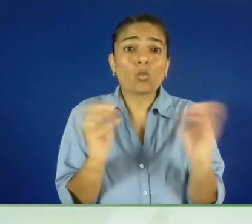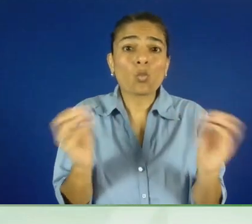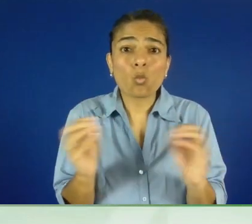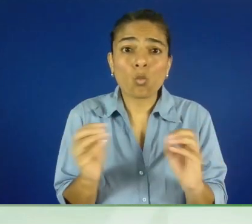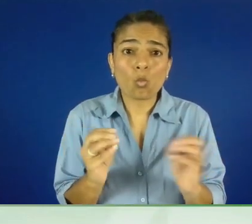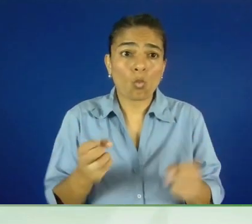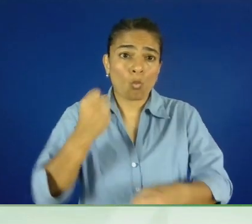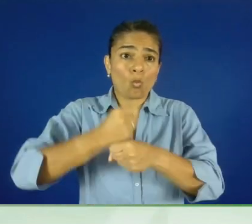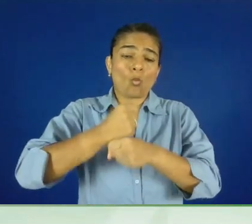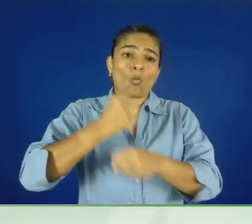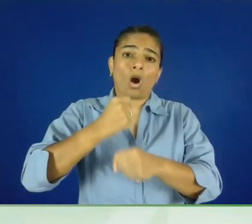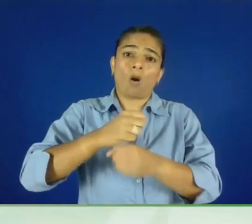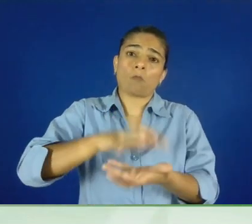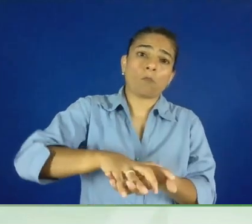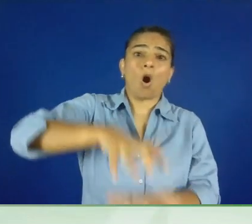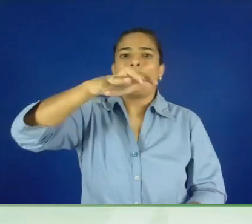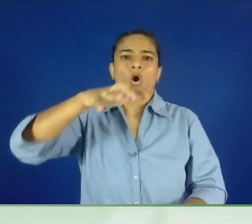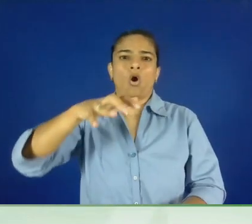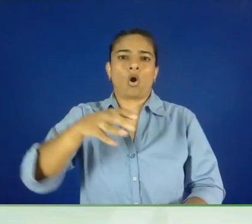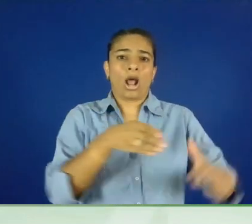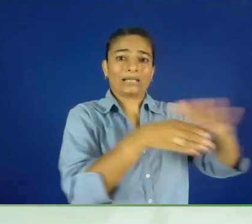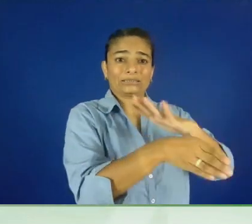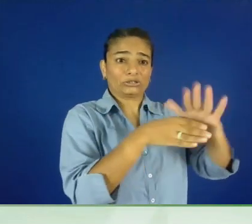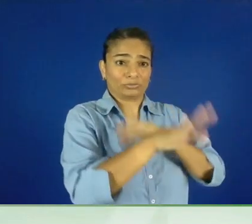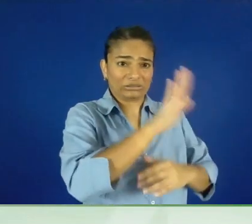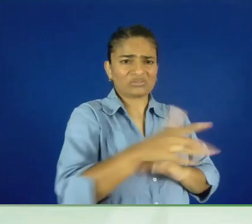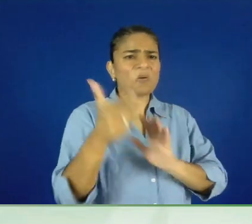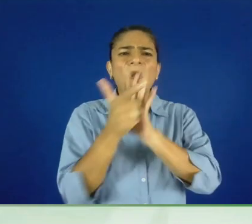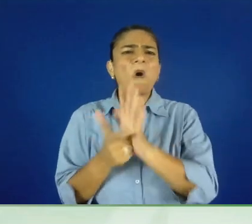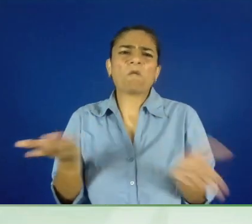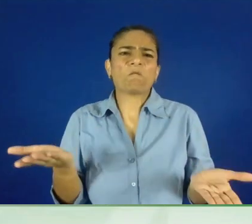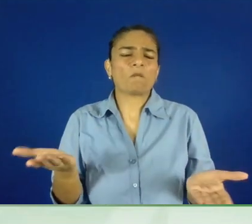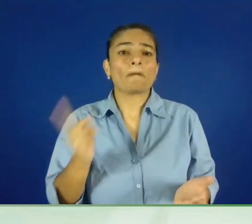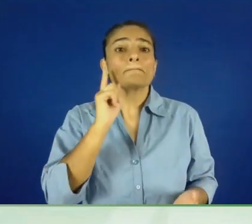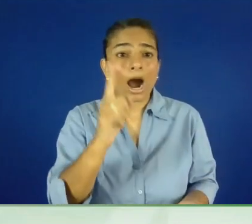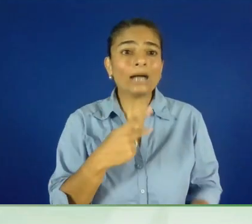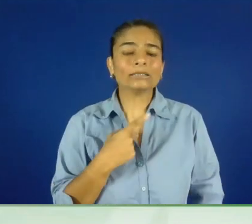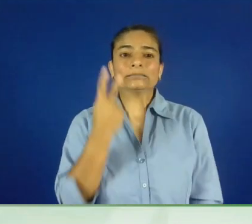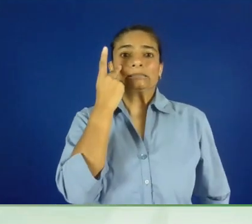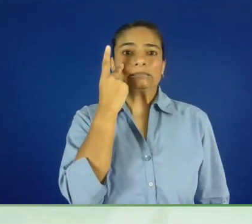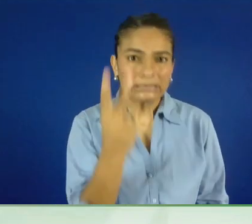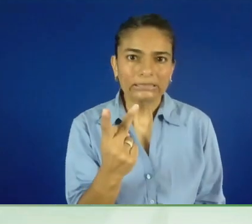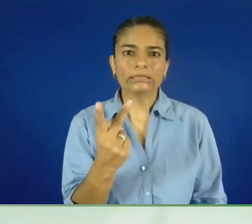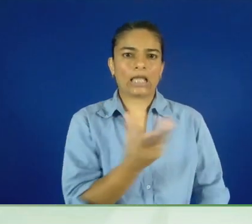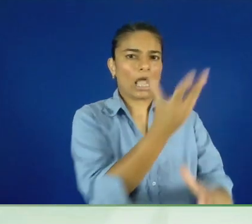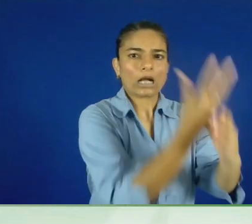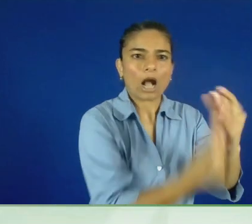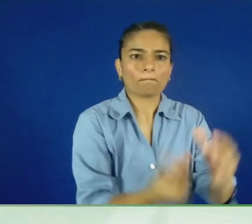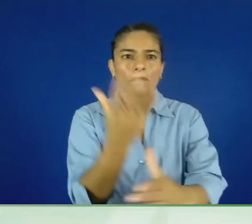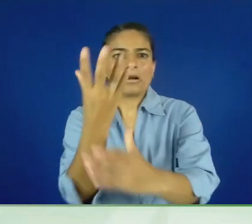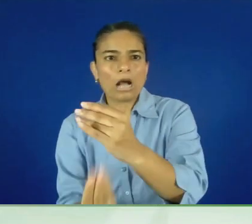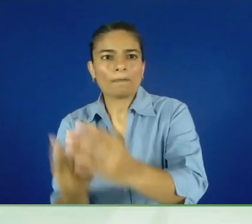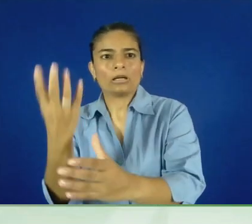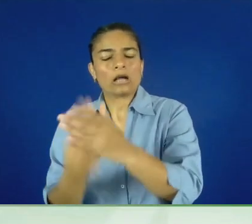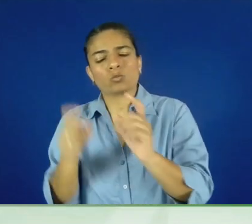been included. So the legislation is always going to be late, but it provides a really important backstop. So what do? You need to have legislation